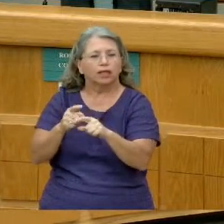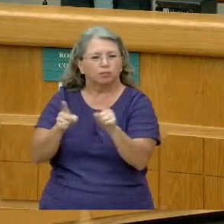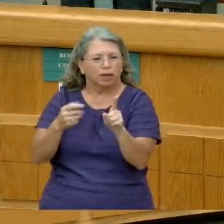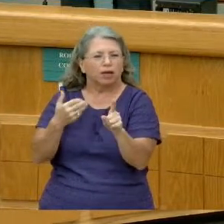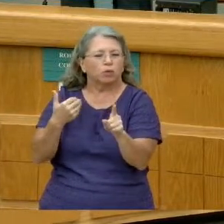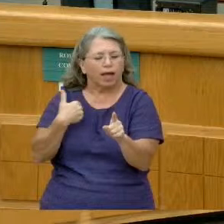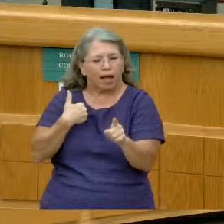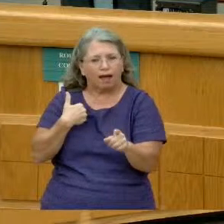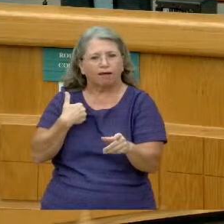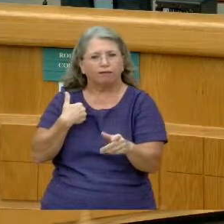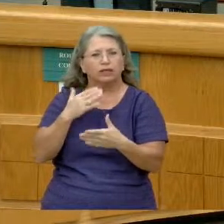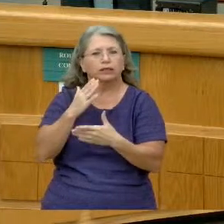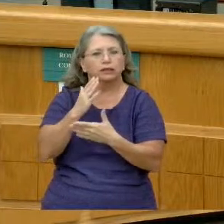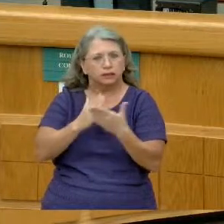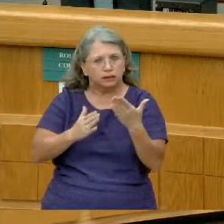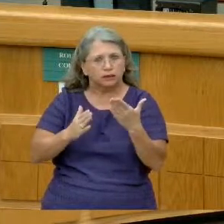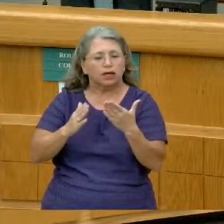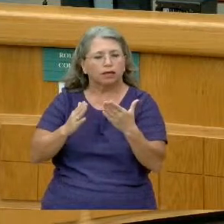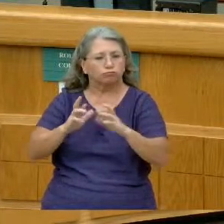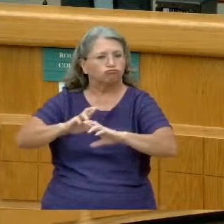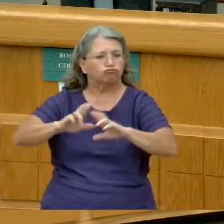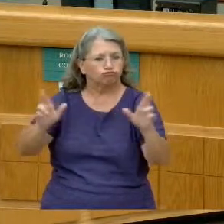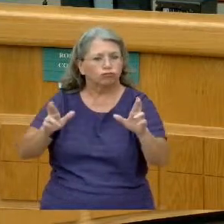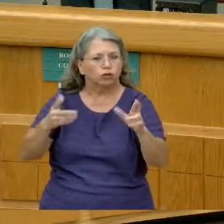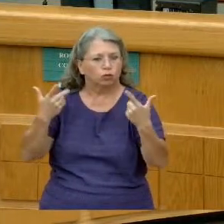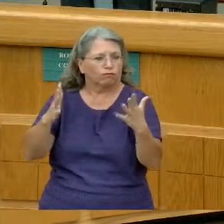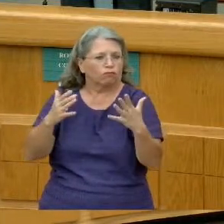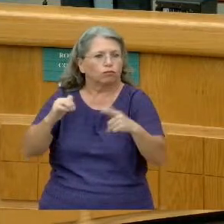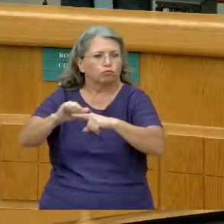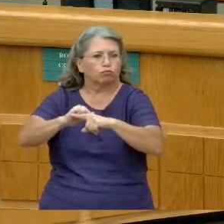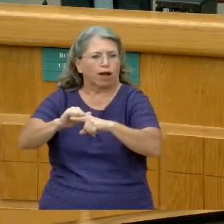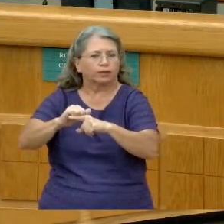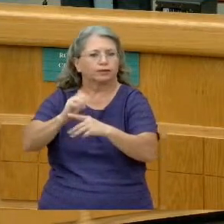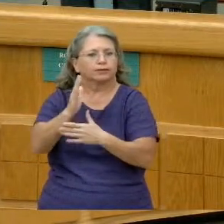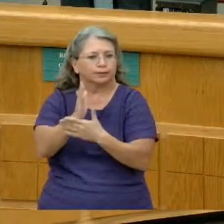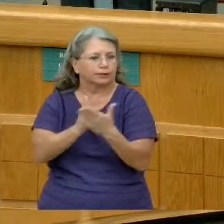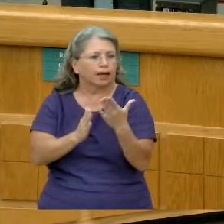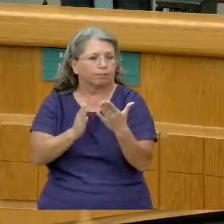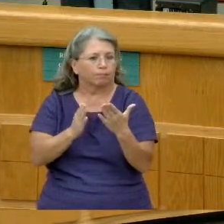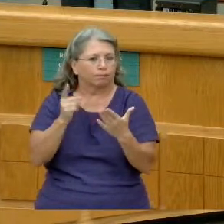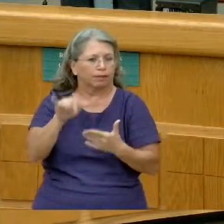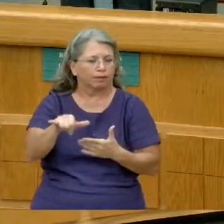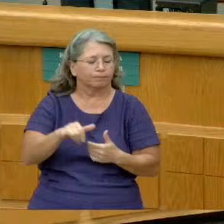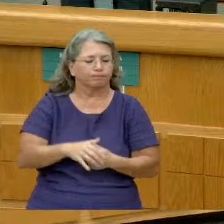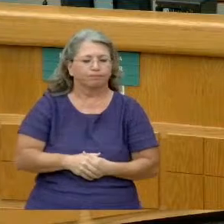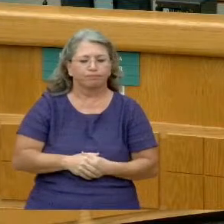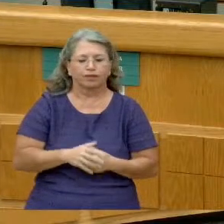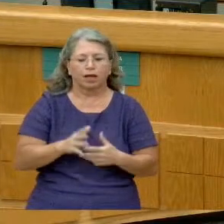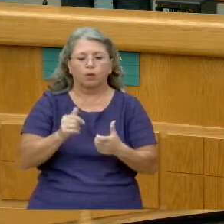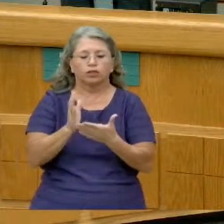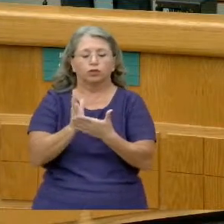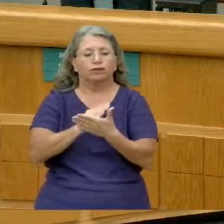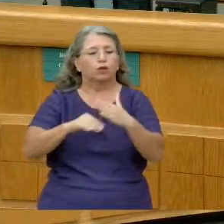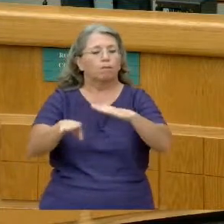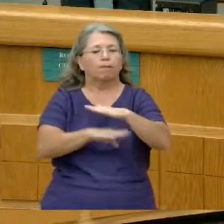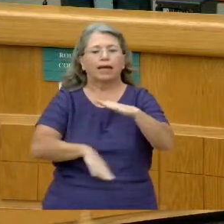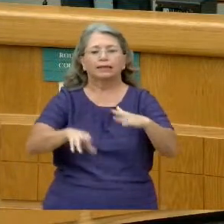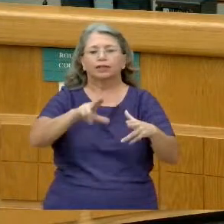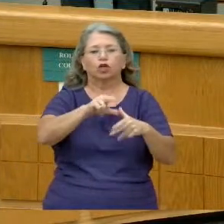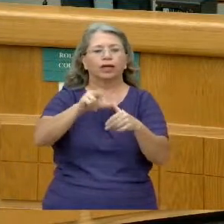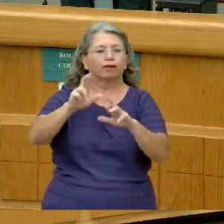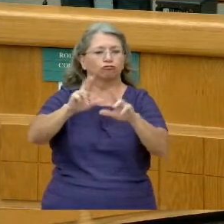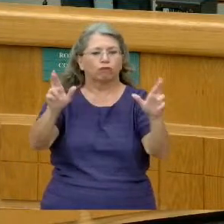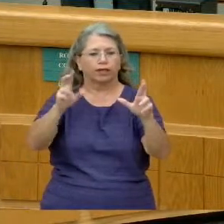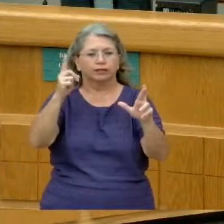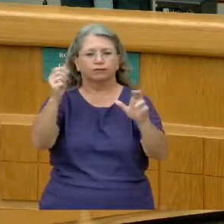some prepared for and even drilled for. I'd like to review basic hurricane preparedness with all of you right